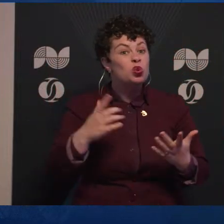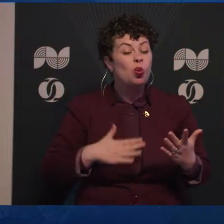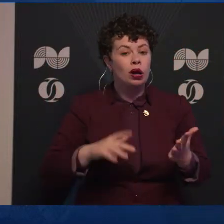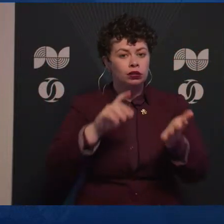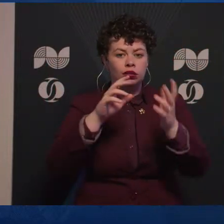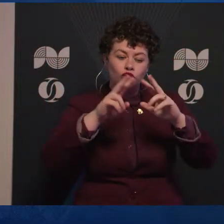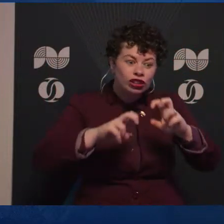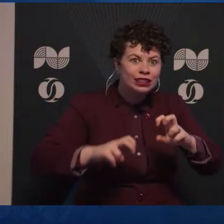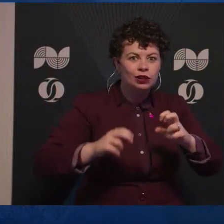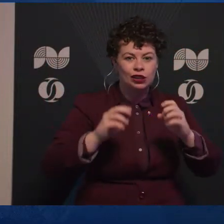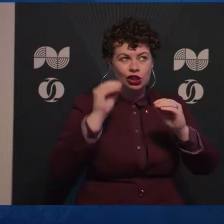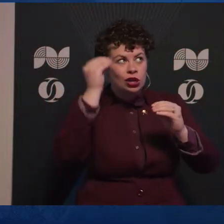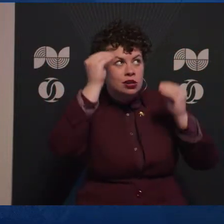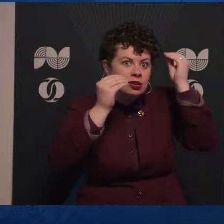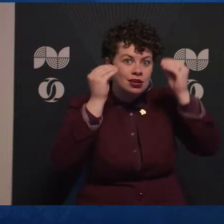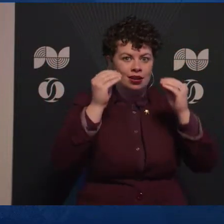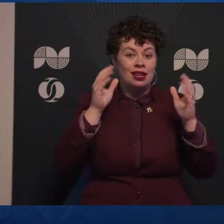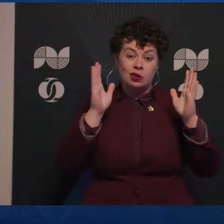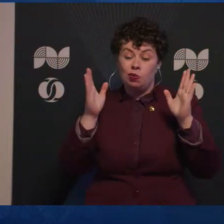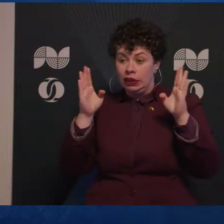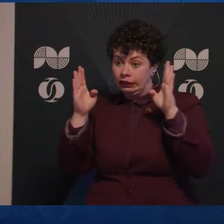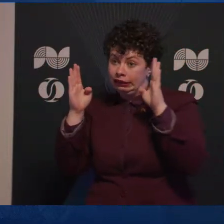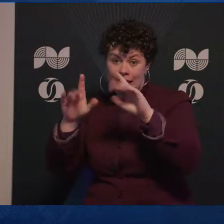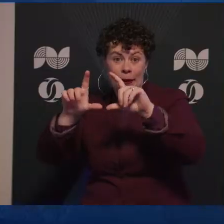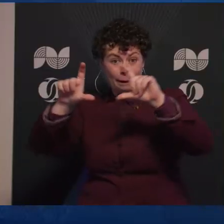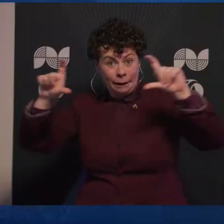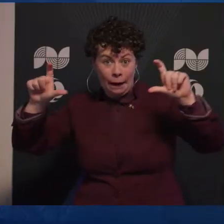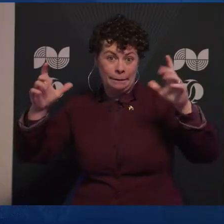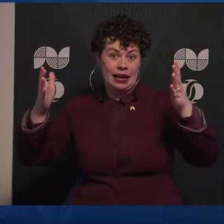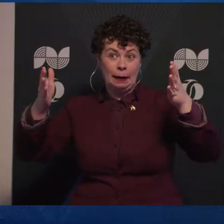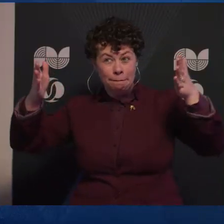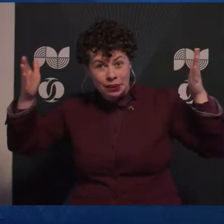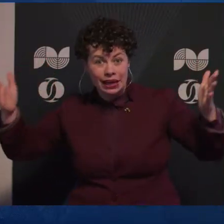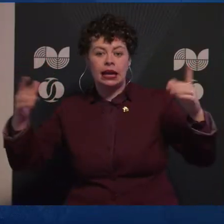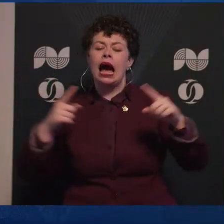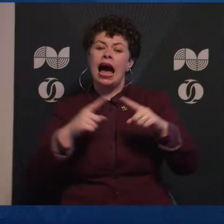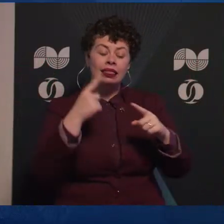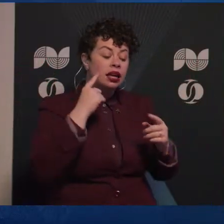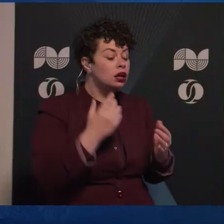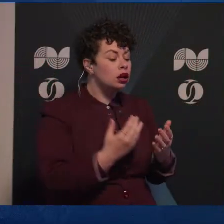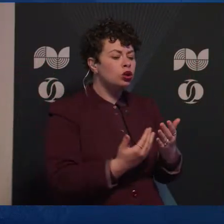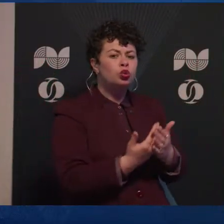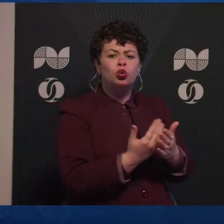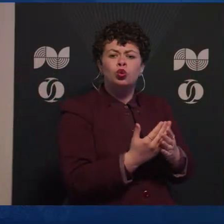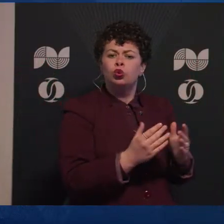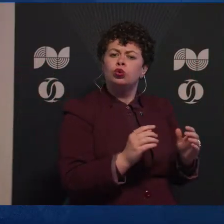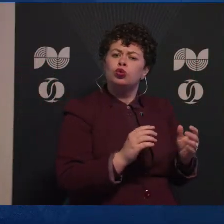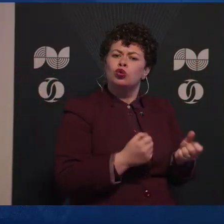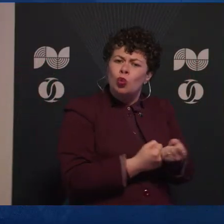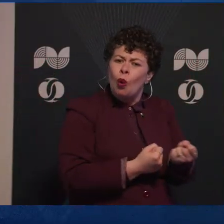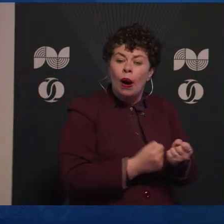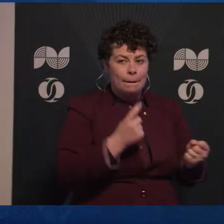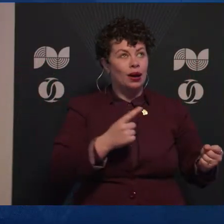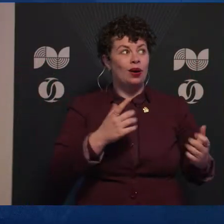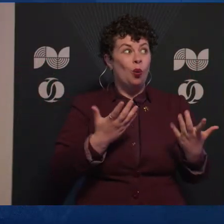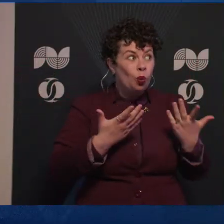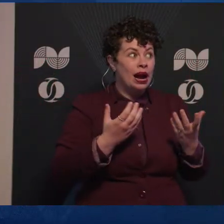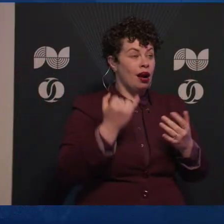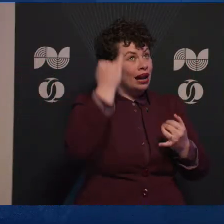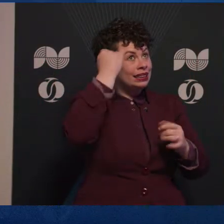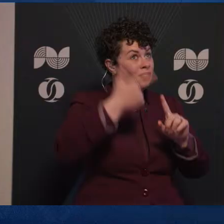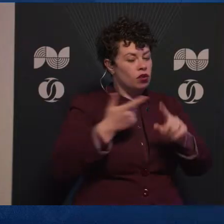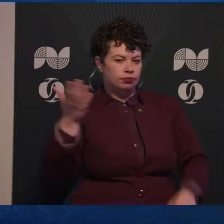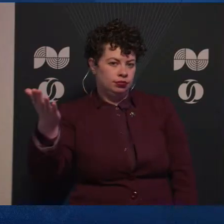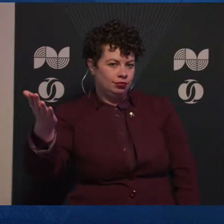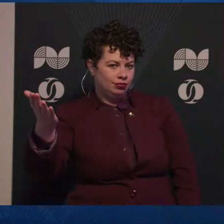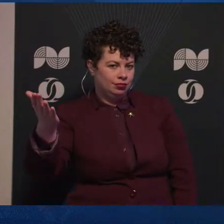innovation, channel this support to large firms and support young firms, but not small. But I know you probably